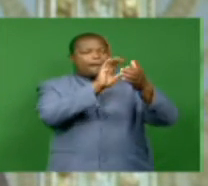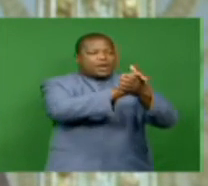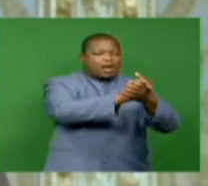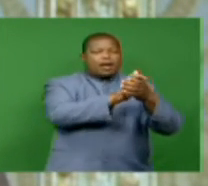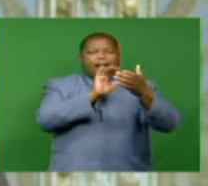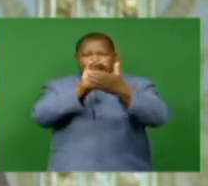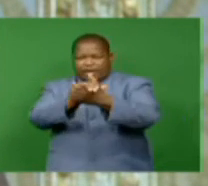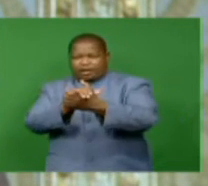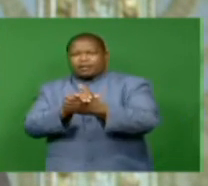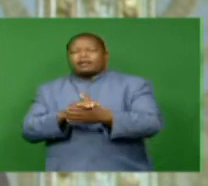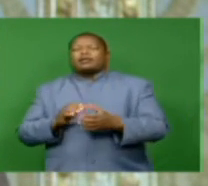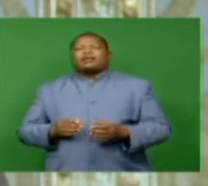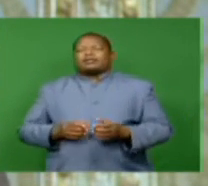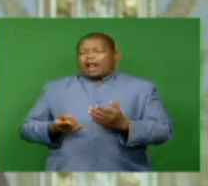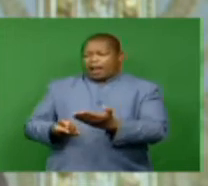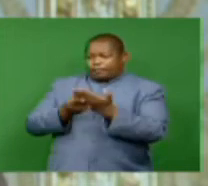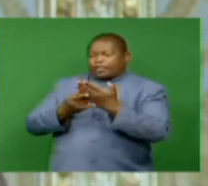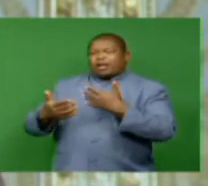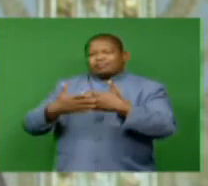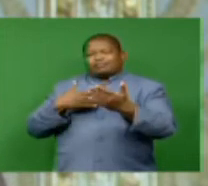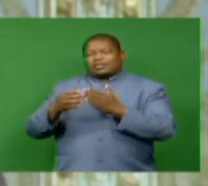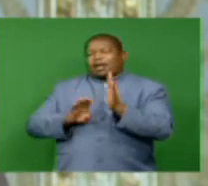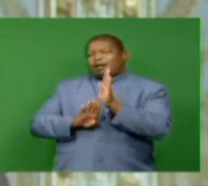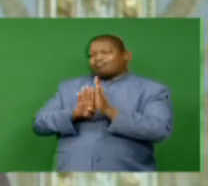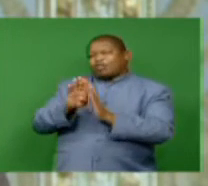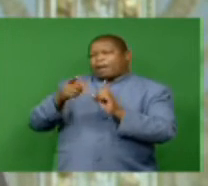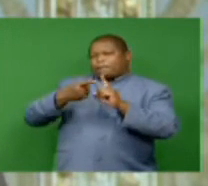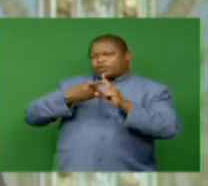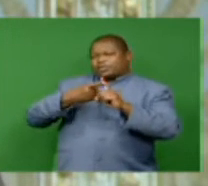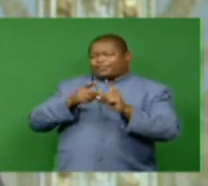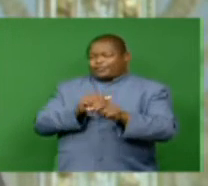that will have a positive bearing on their competitive position.